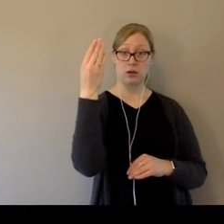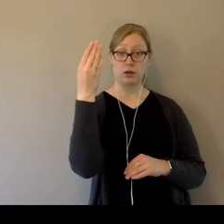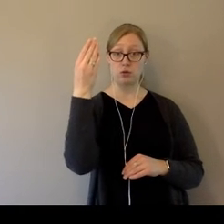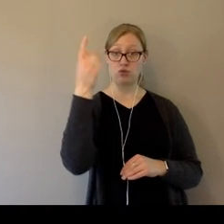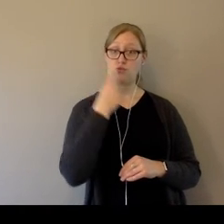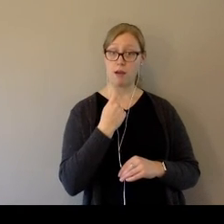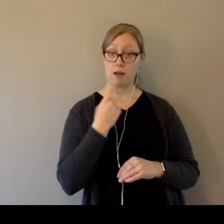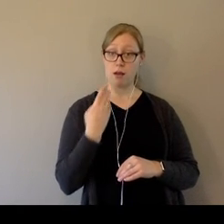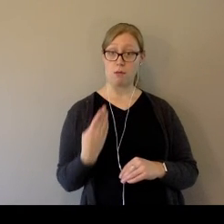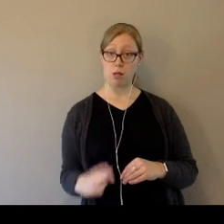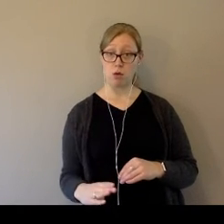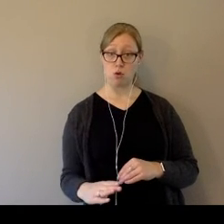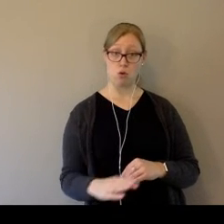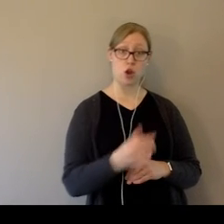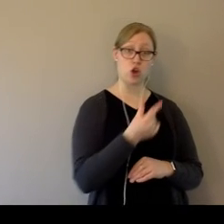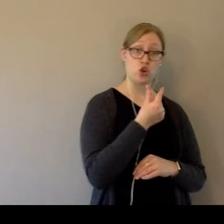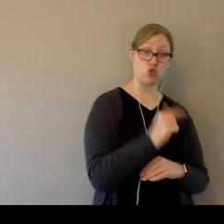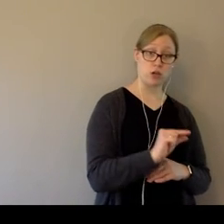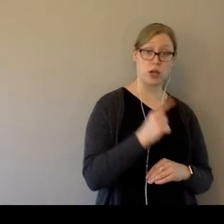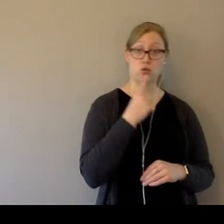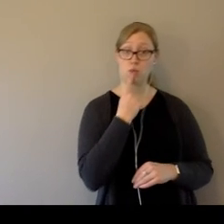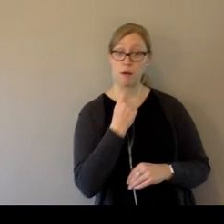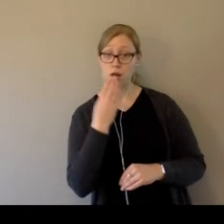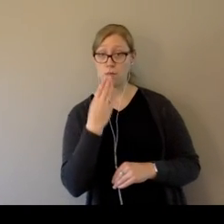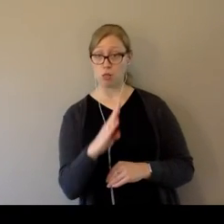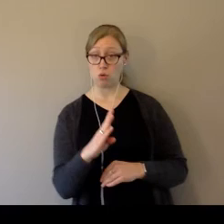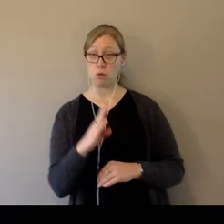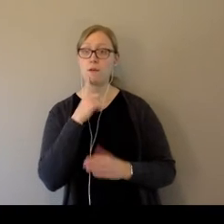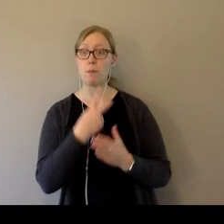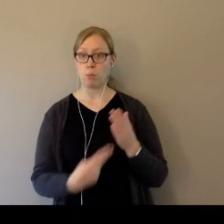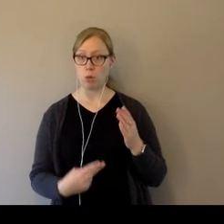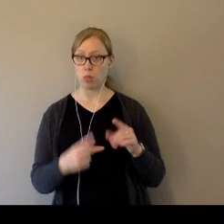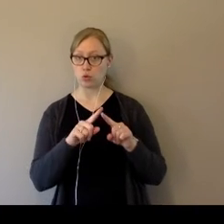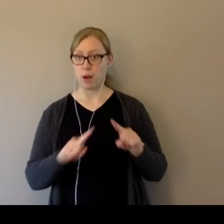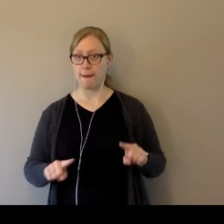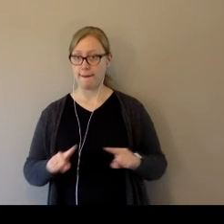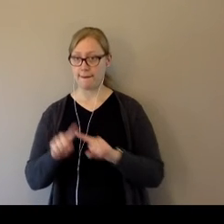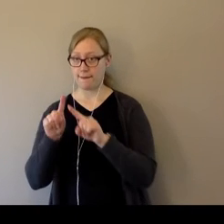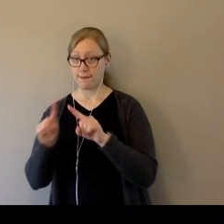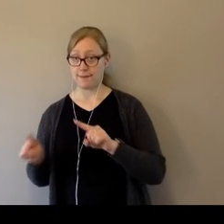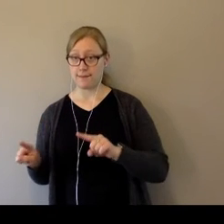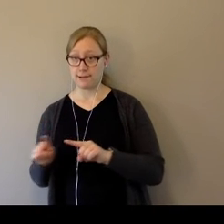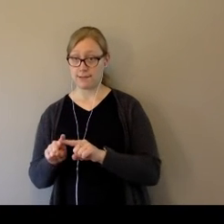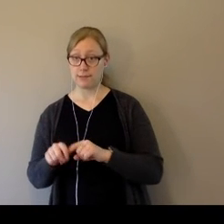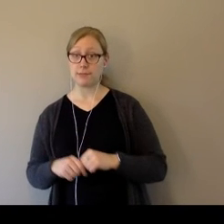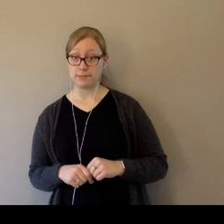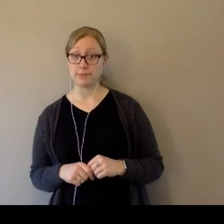green, red, blue. So I had to do green, red, blue for the second part.